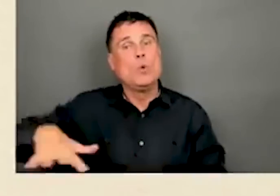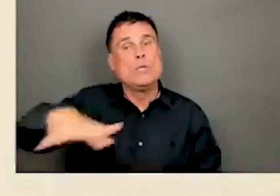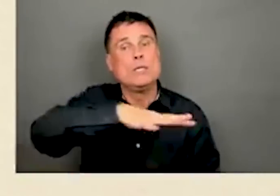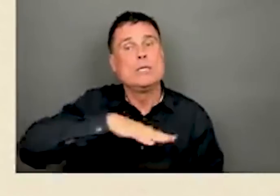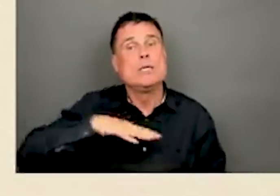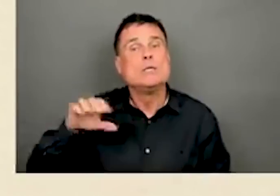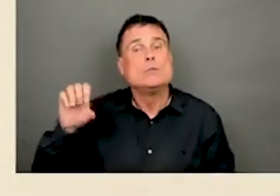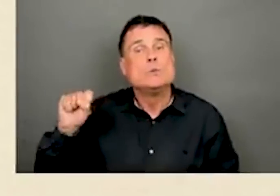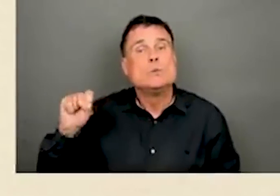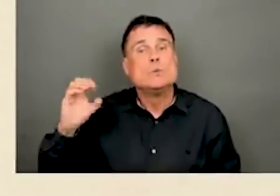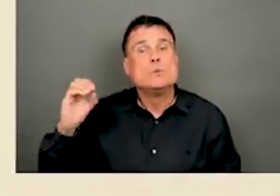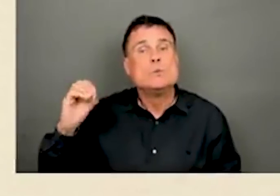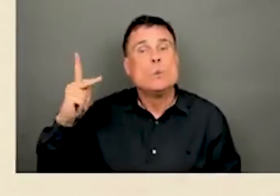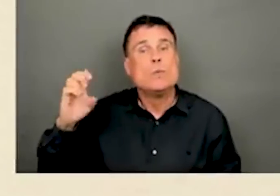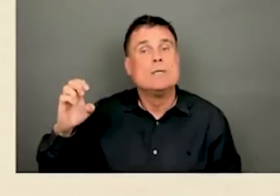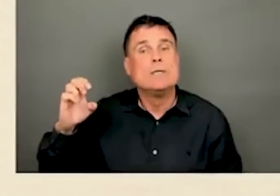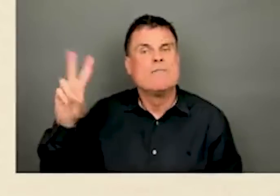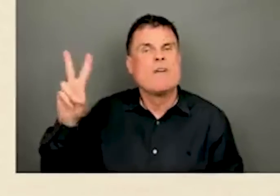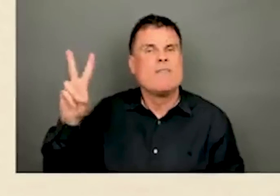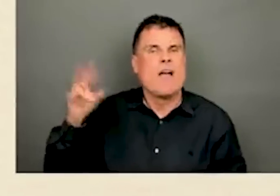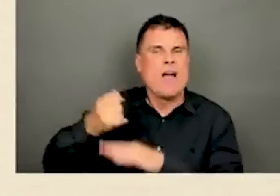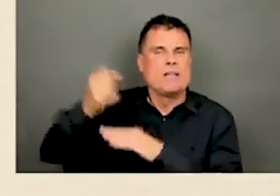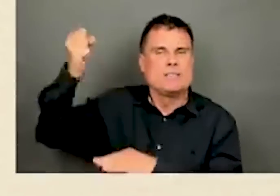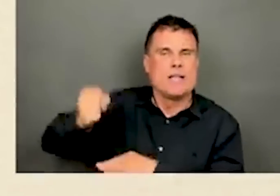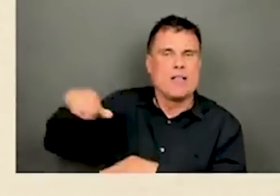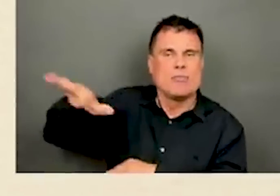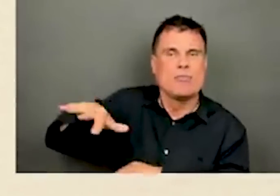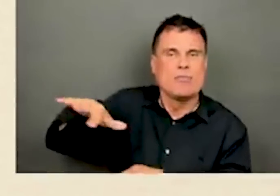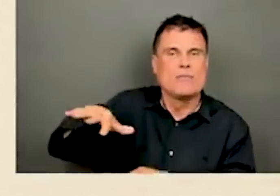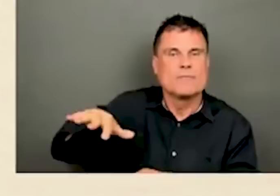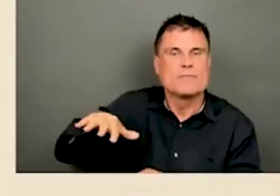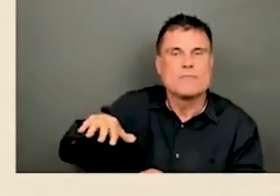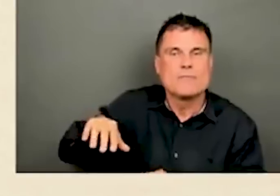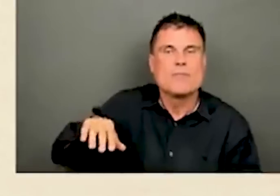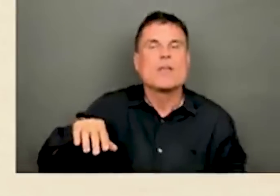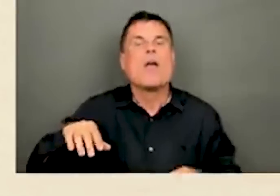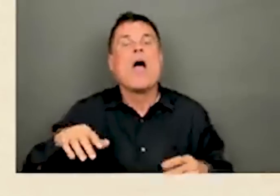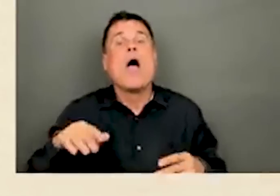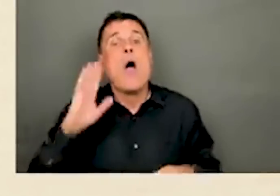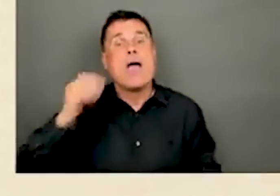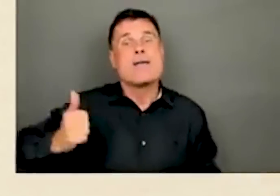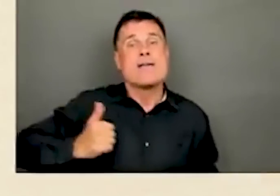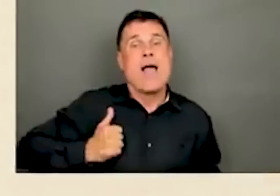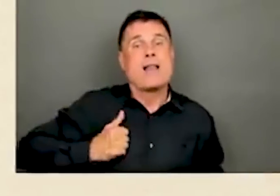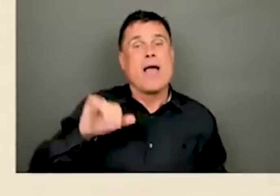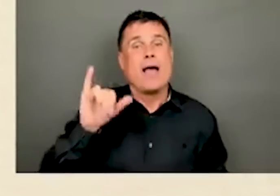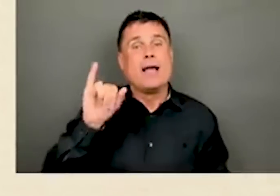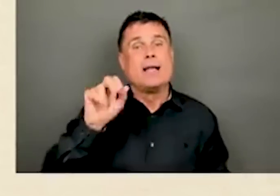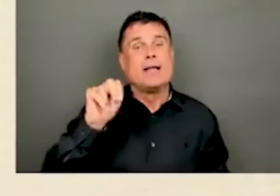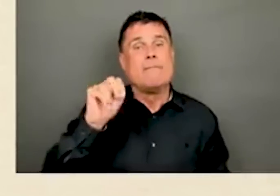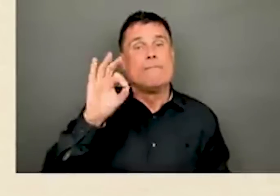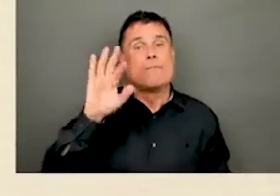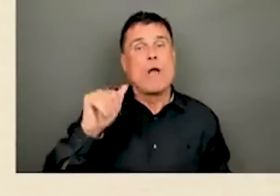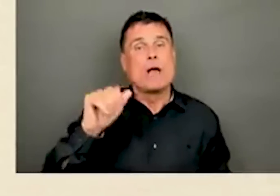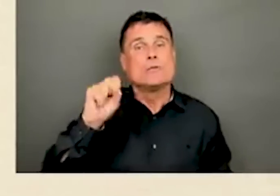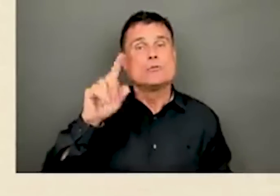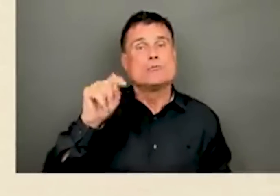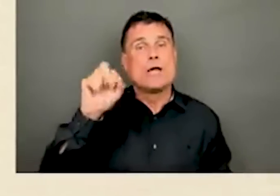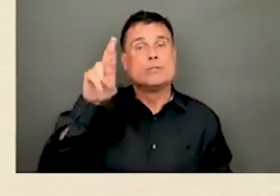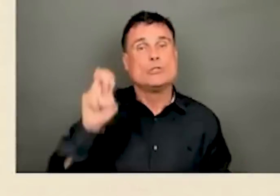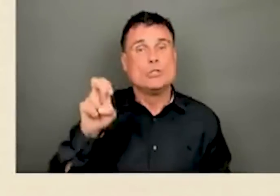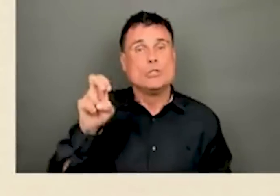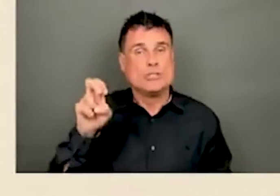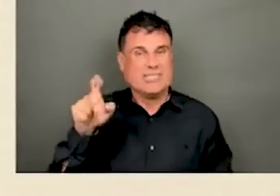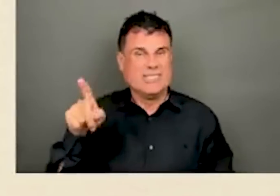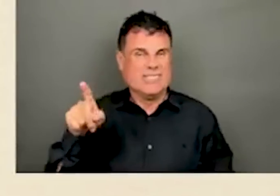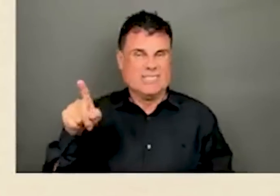Infrastructure Grant to build a lacrosse box in the Sun River community in Souk. So I was out throwing a ball around with some